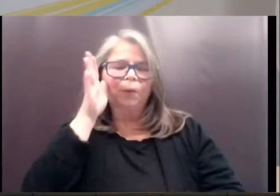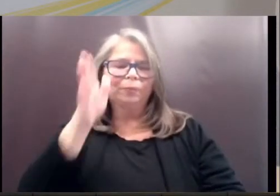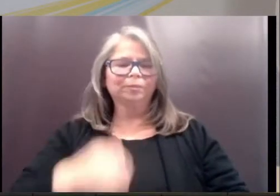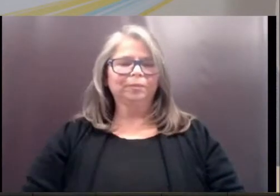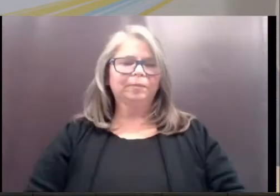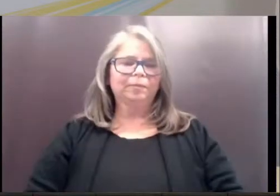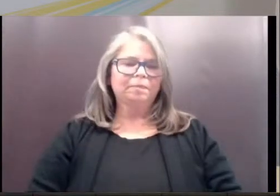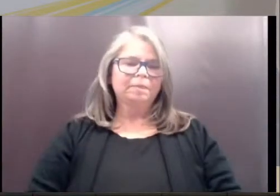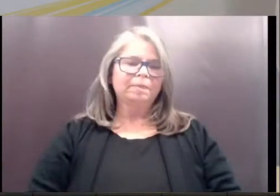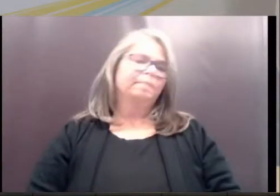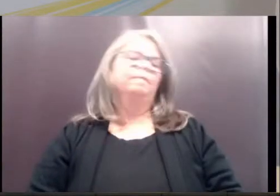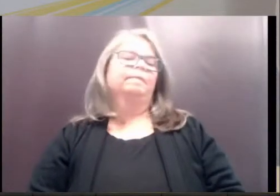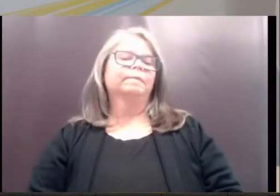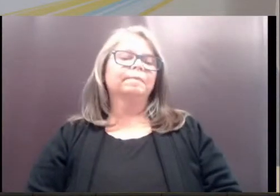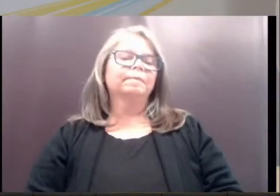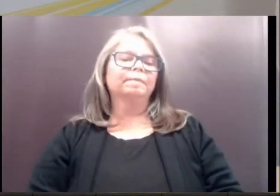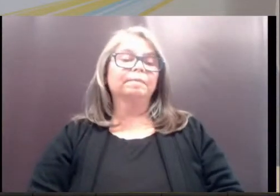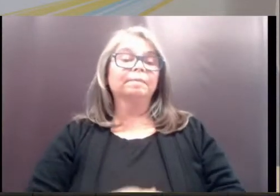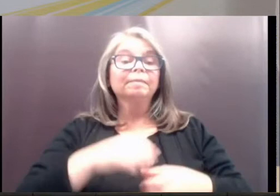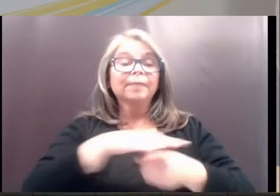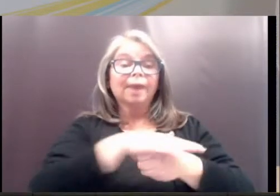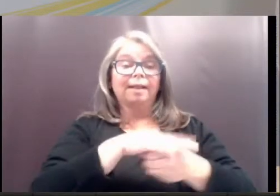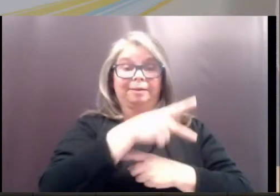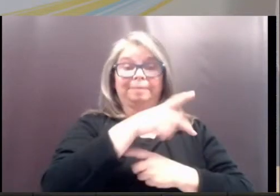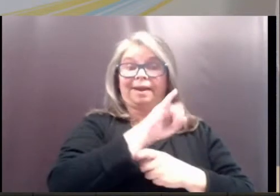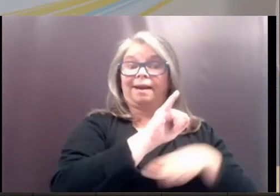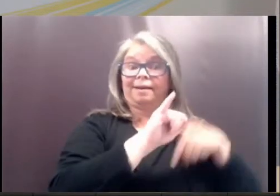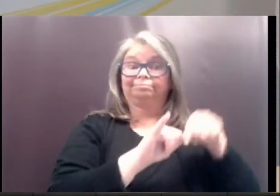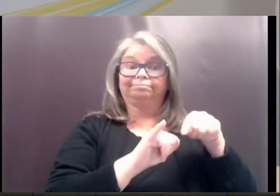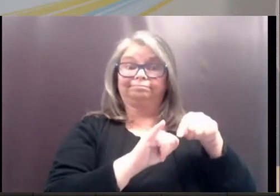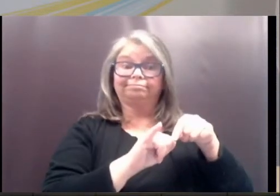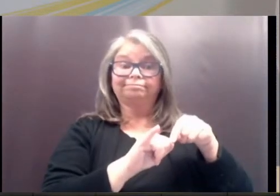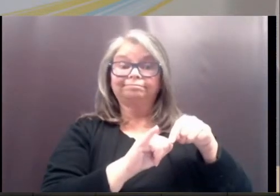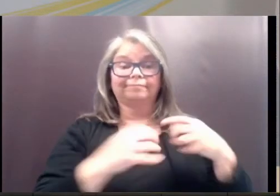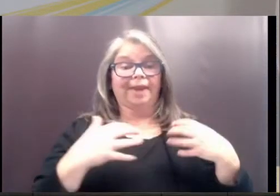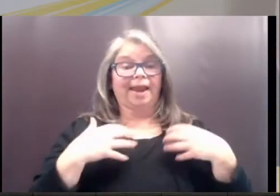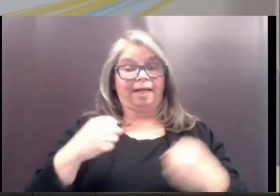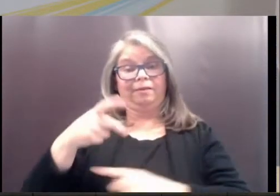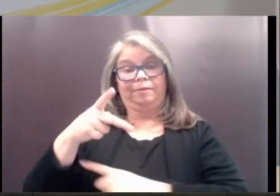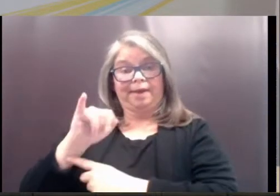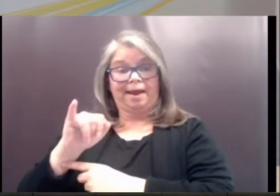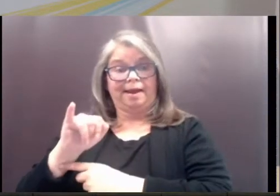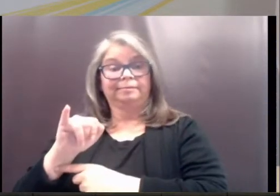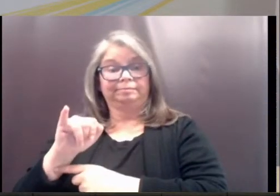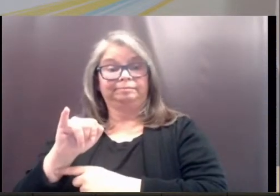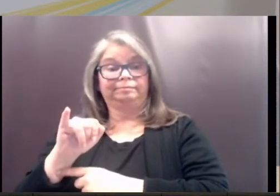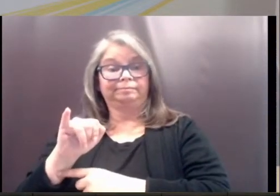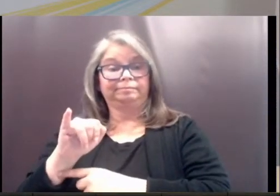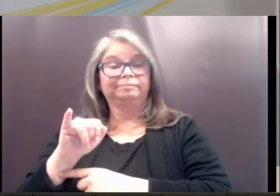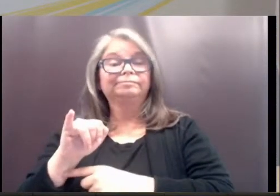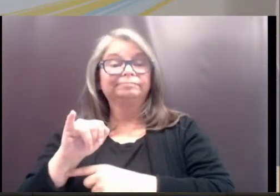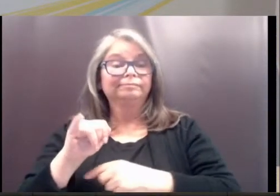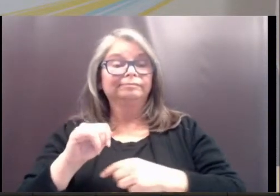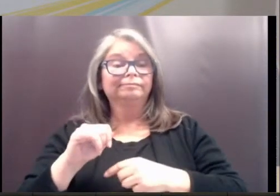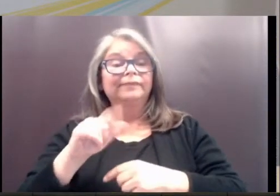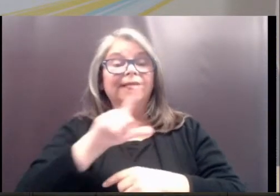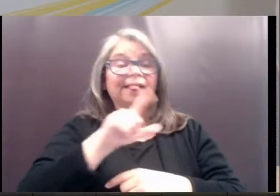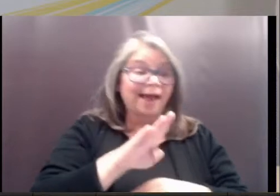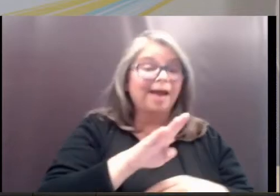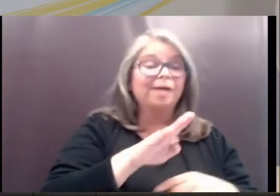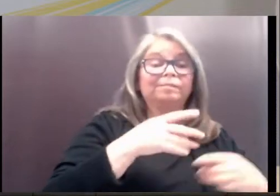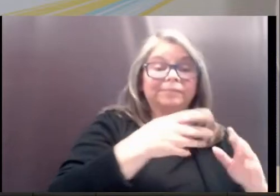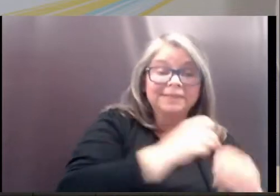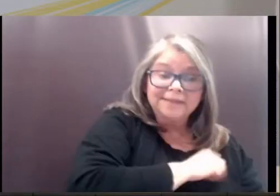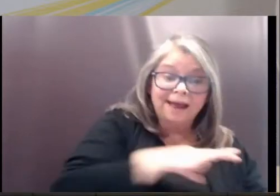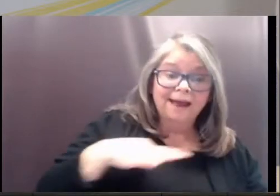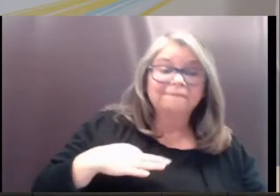Health PI, including the testing clinic and the laboratory staff, those involved in traffic control and others for their prompt response to mobilize resources